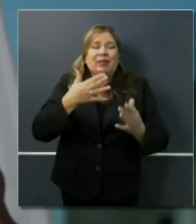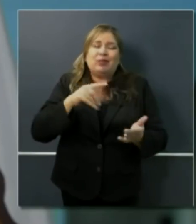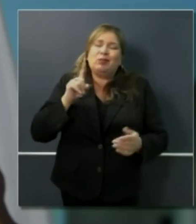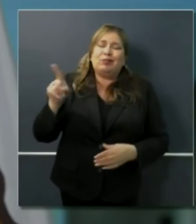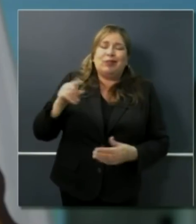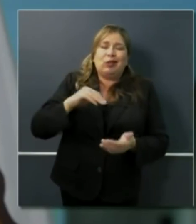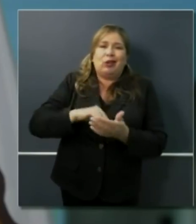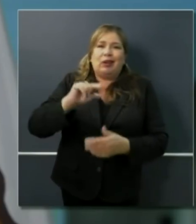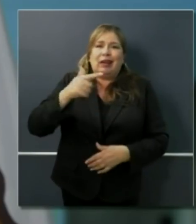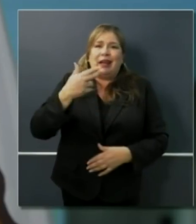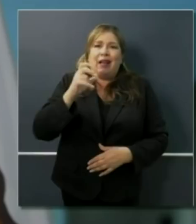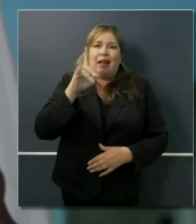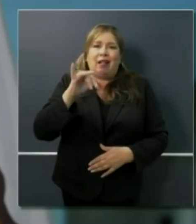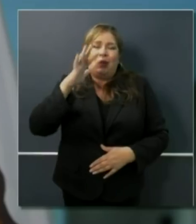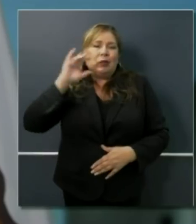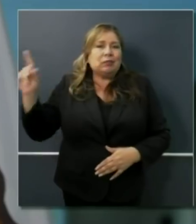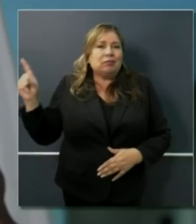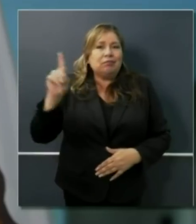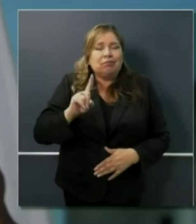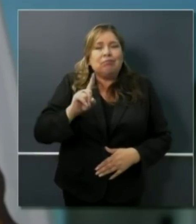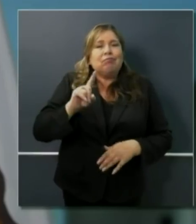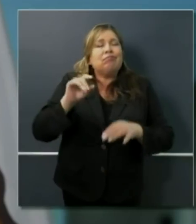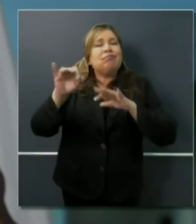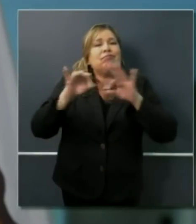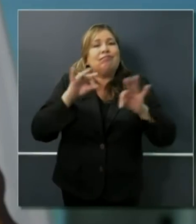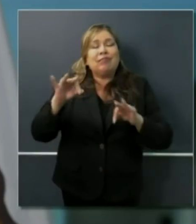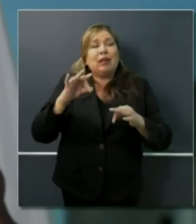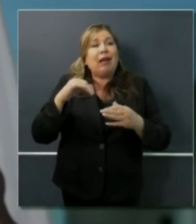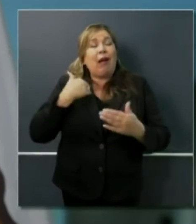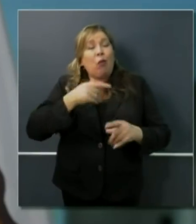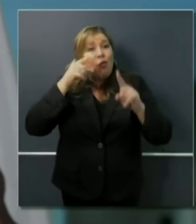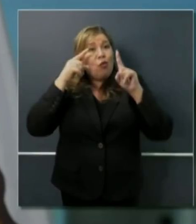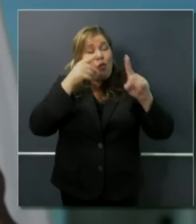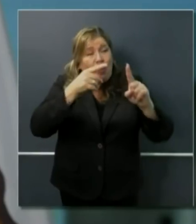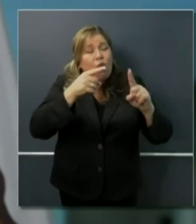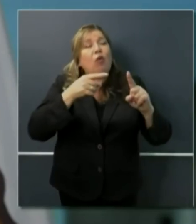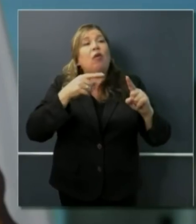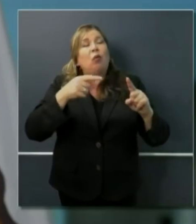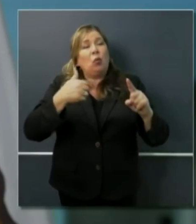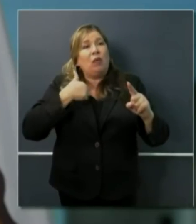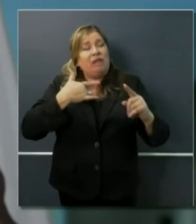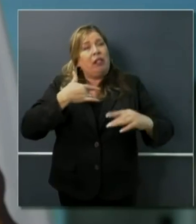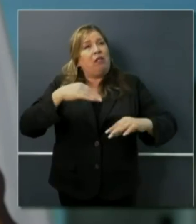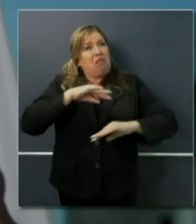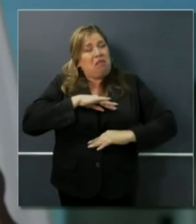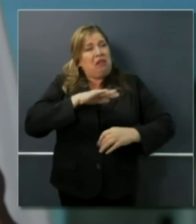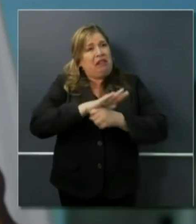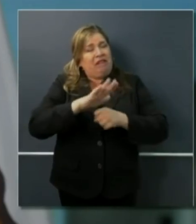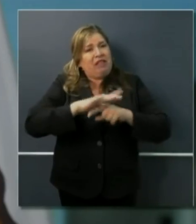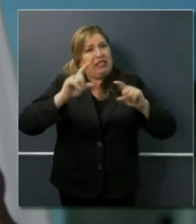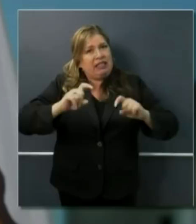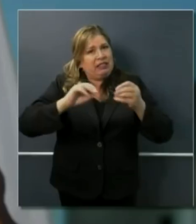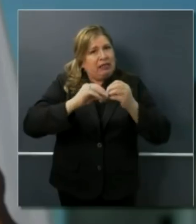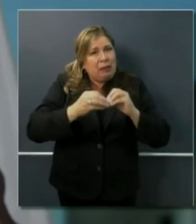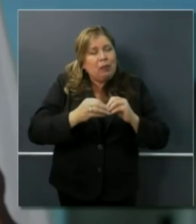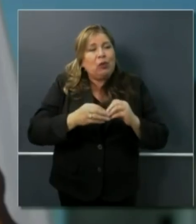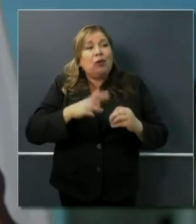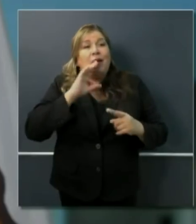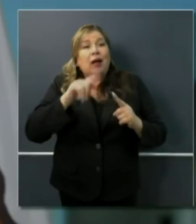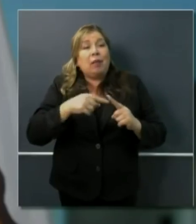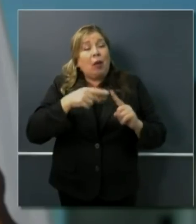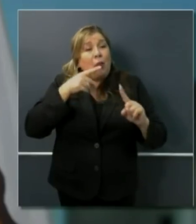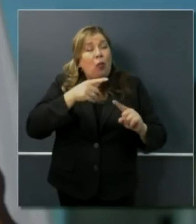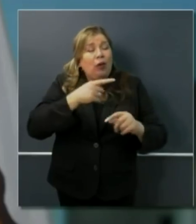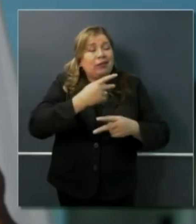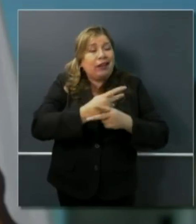and expects as it relates to a threshold of comfort, not only on testing, point of care testing, serological testing,